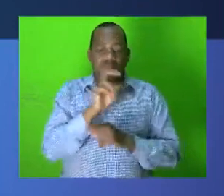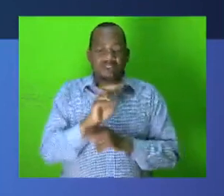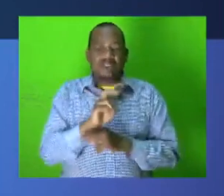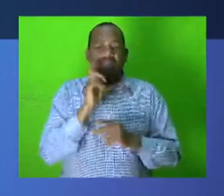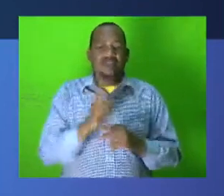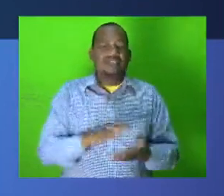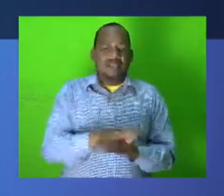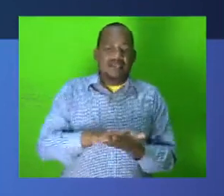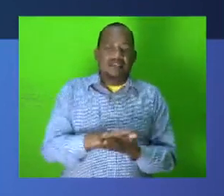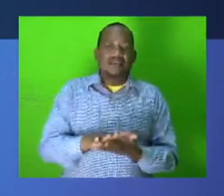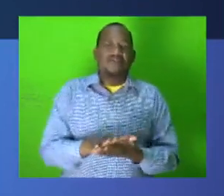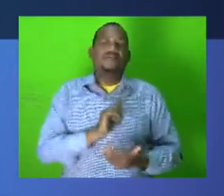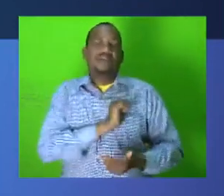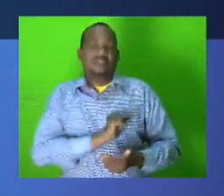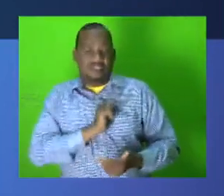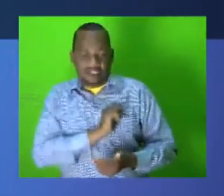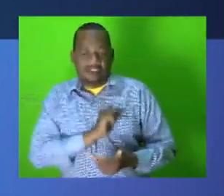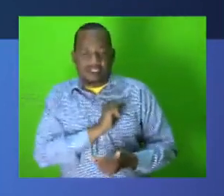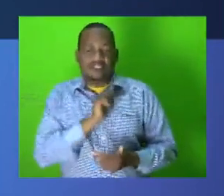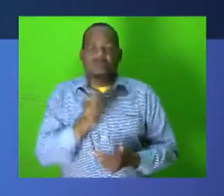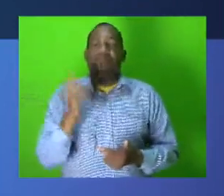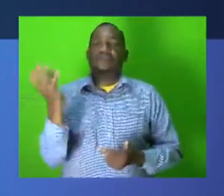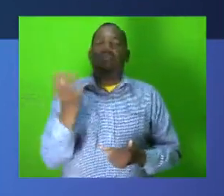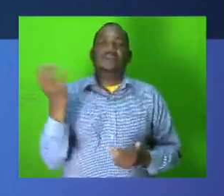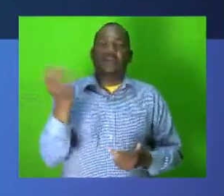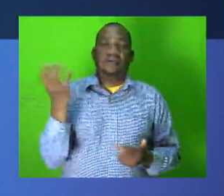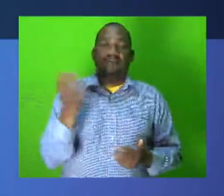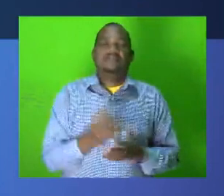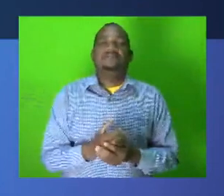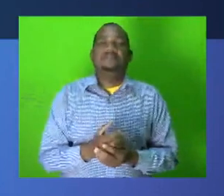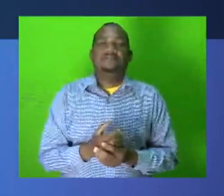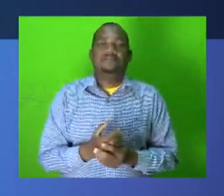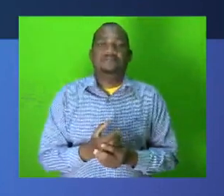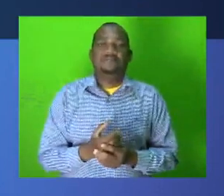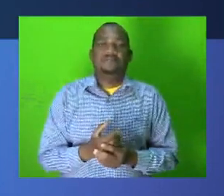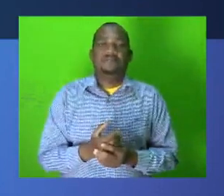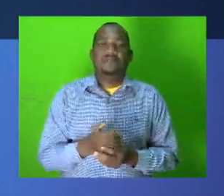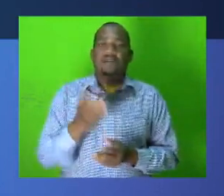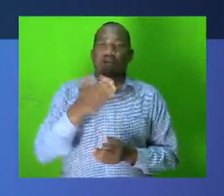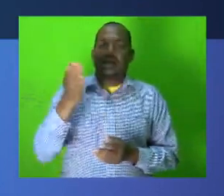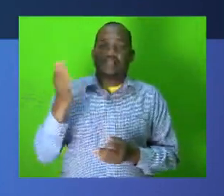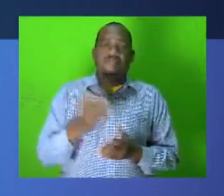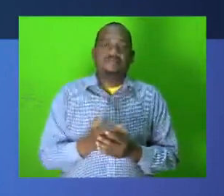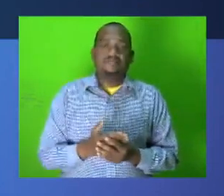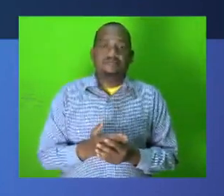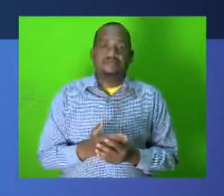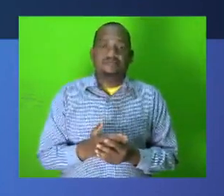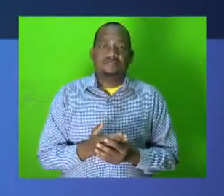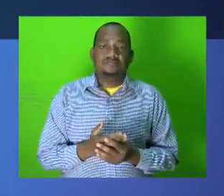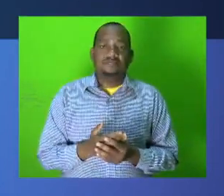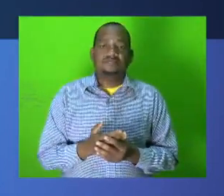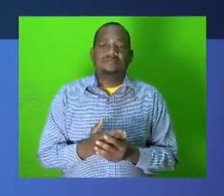research, in another importance, research directs the researcher to solve a problem according to the